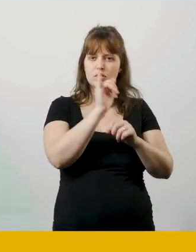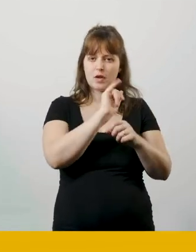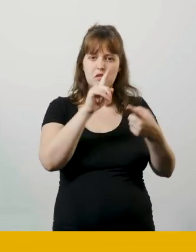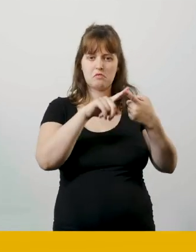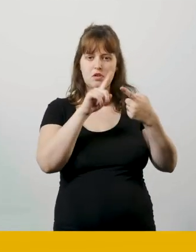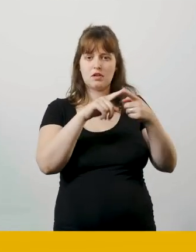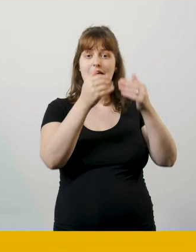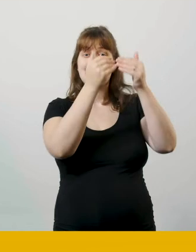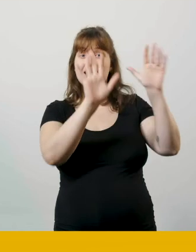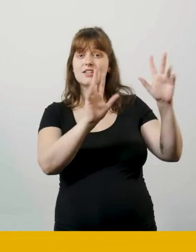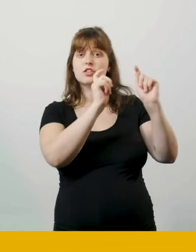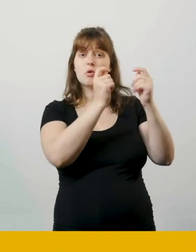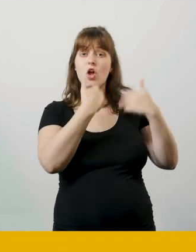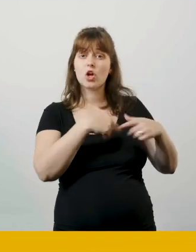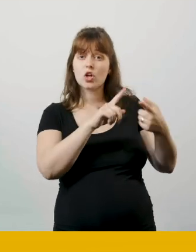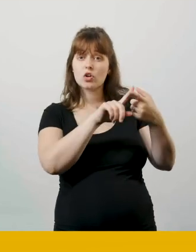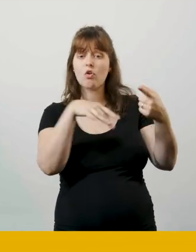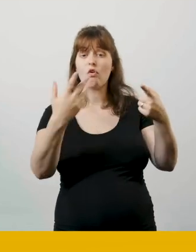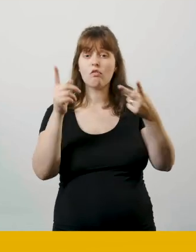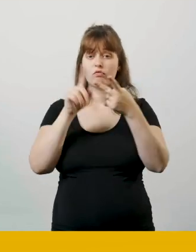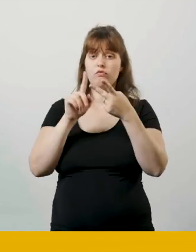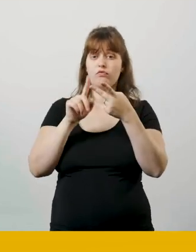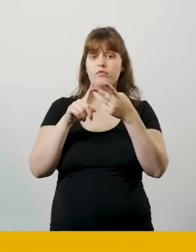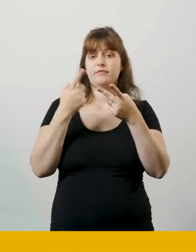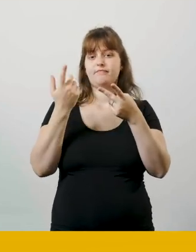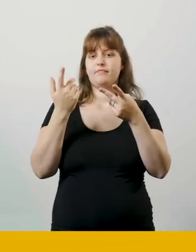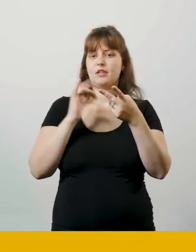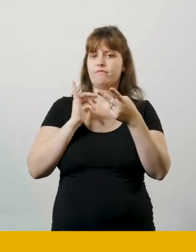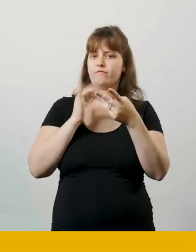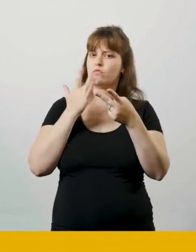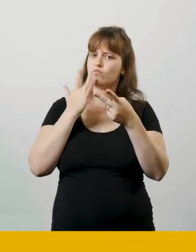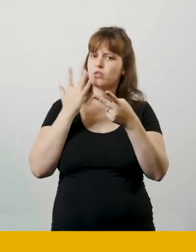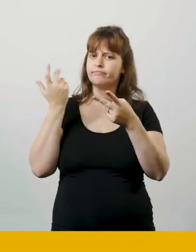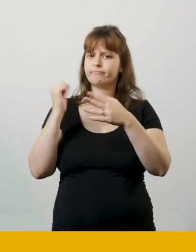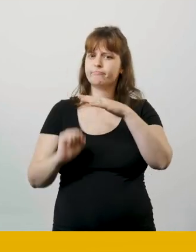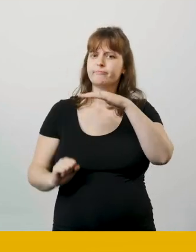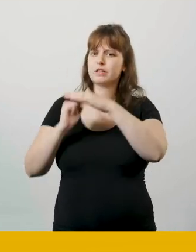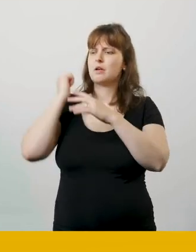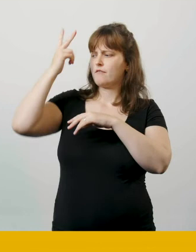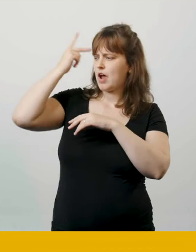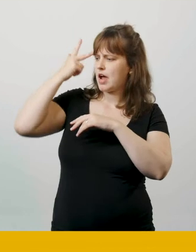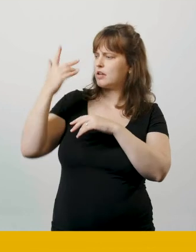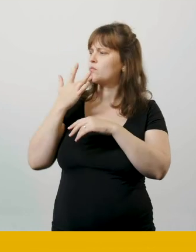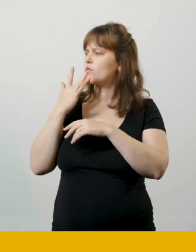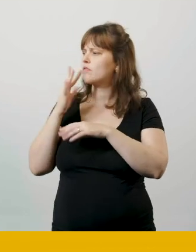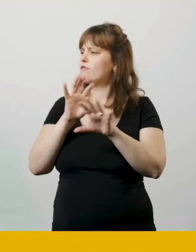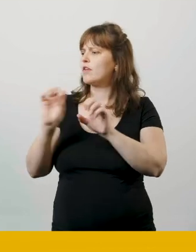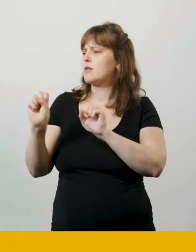experiencer, or are you designing with the maximum enabling experience in